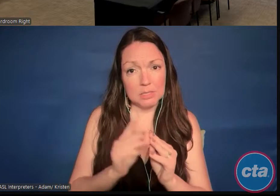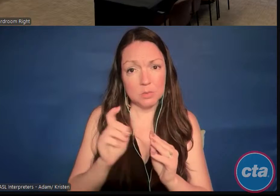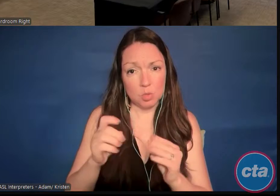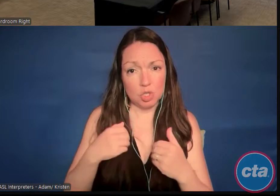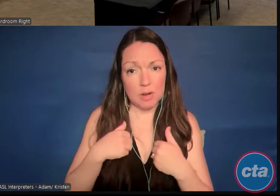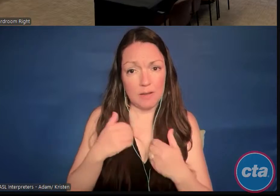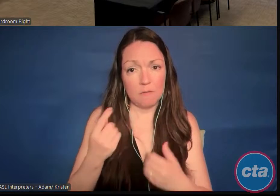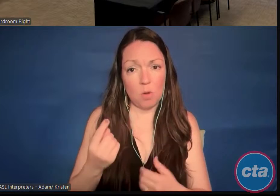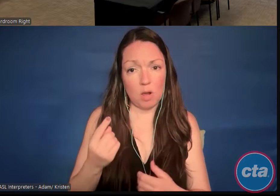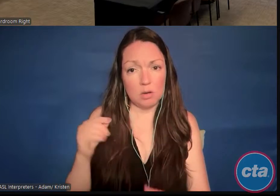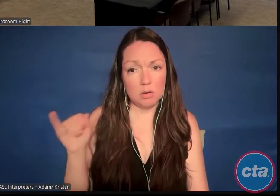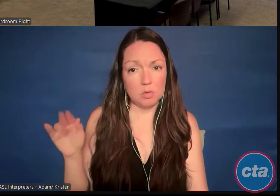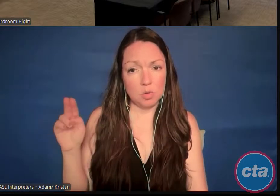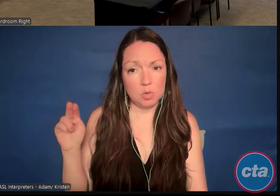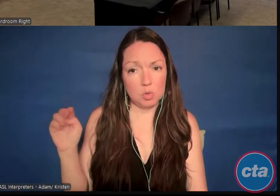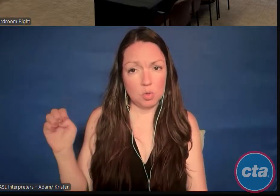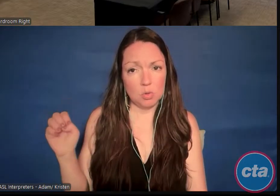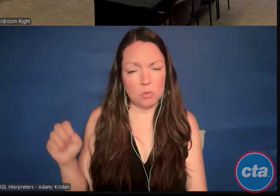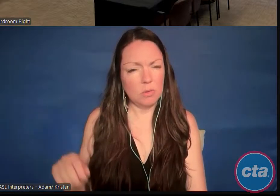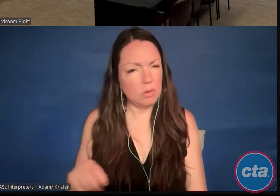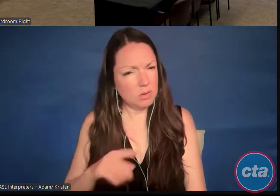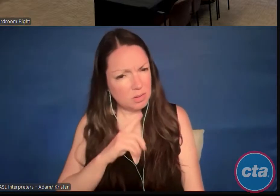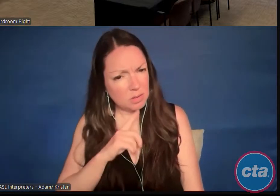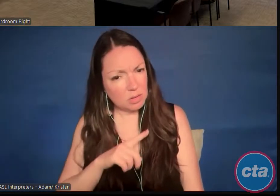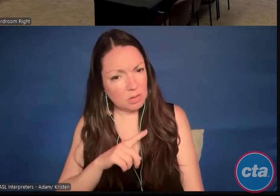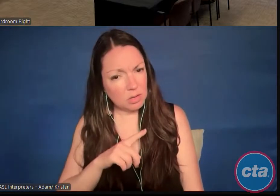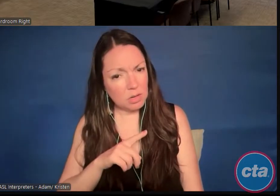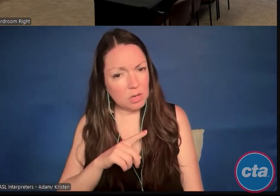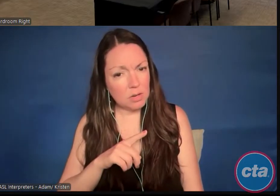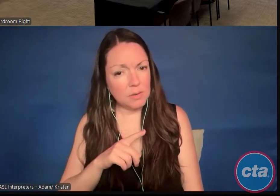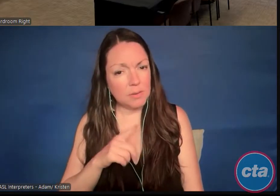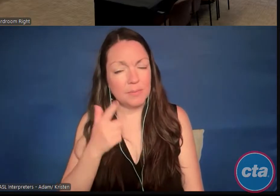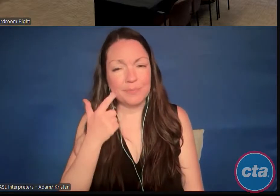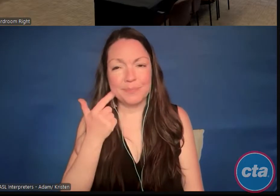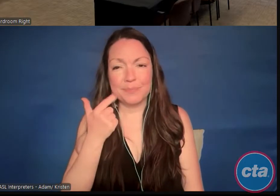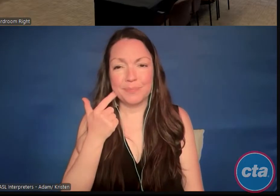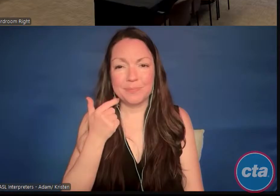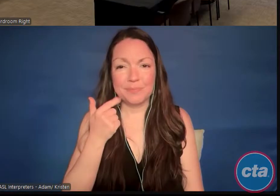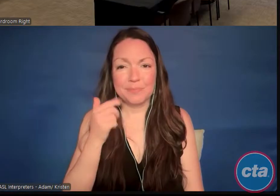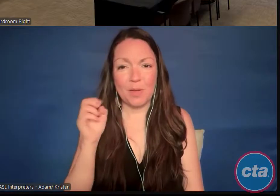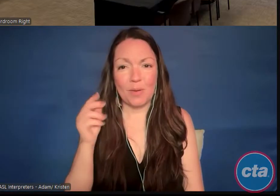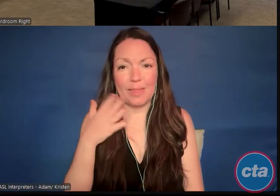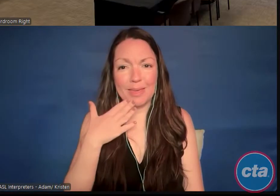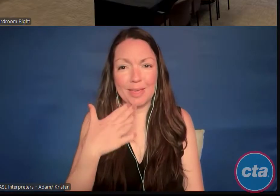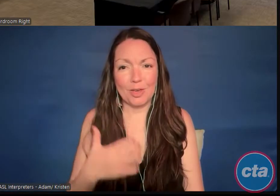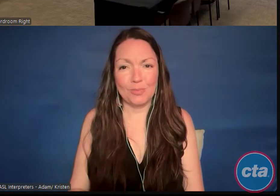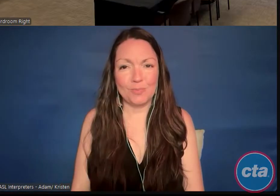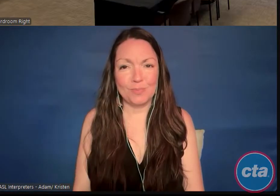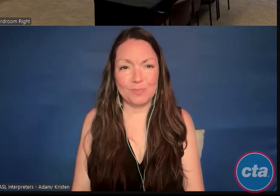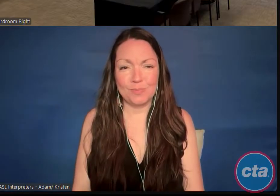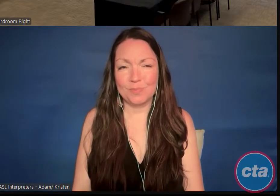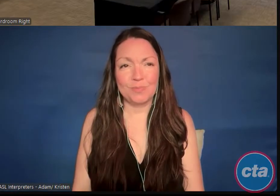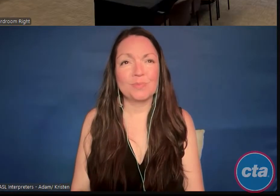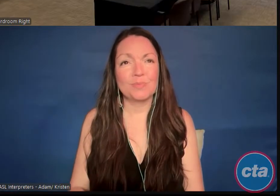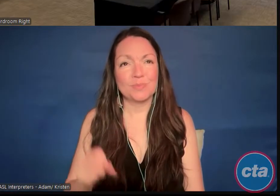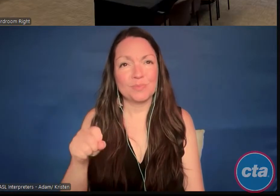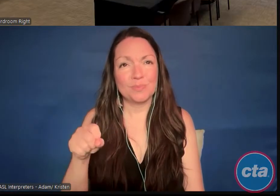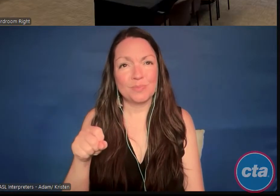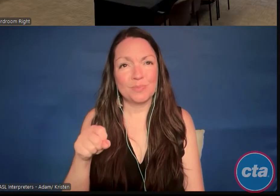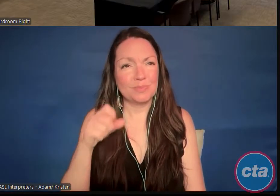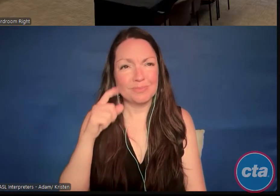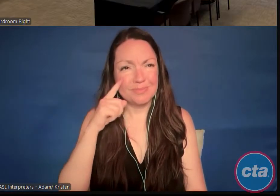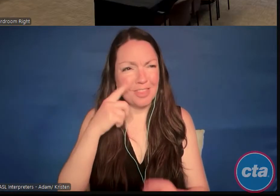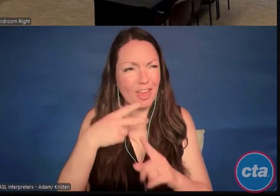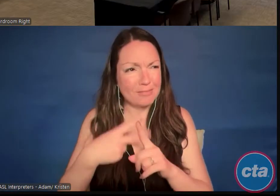June. You did. We did. Thank you. We did. So did we schedule